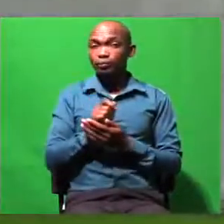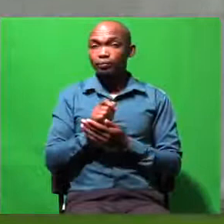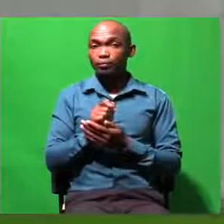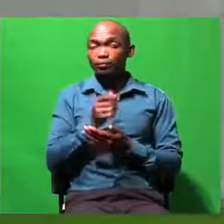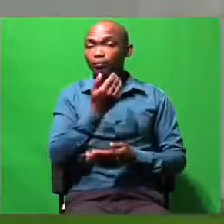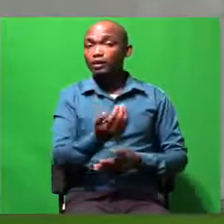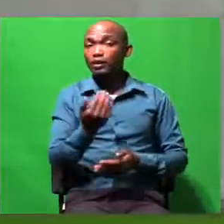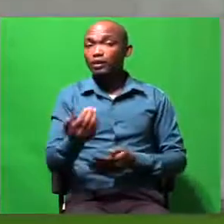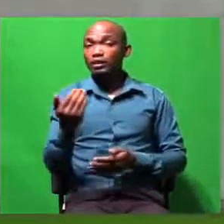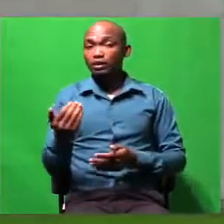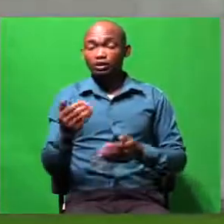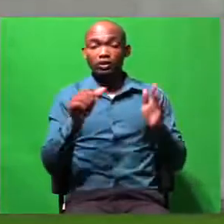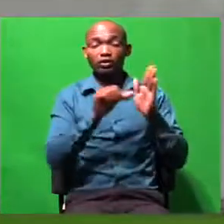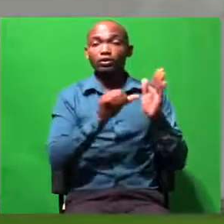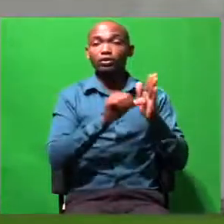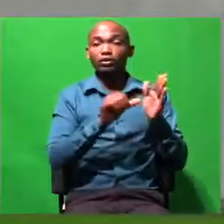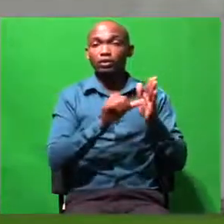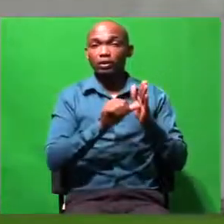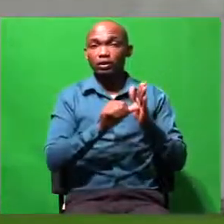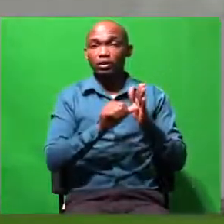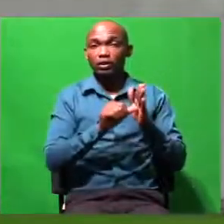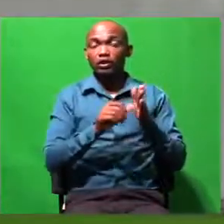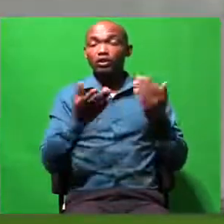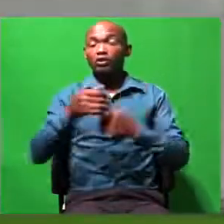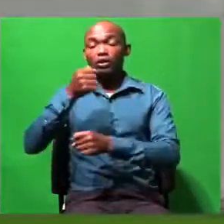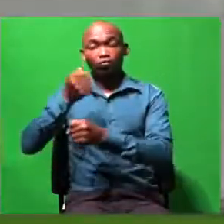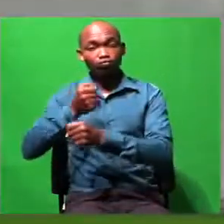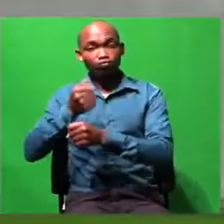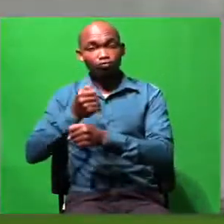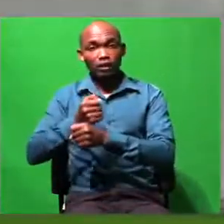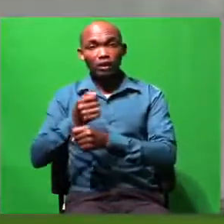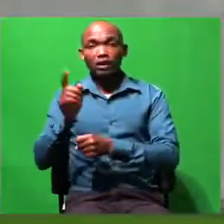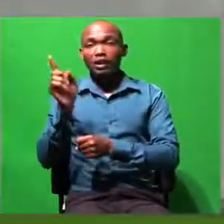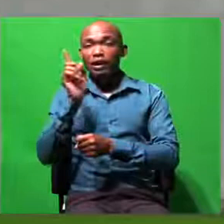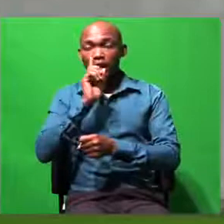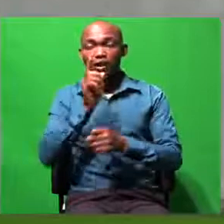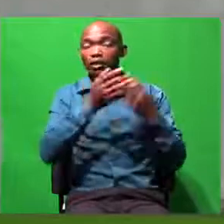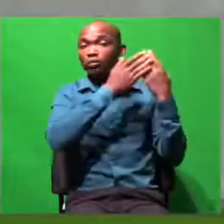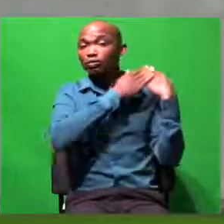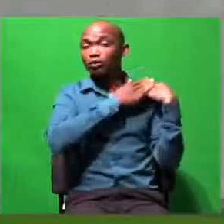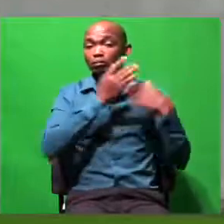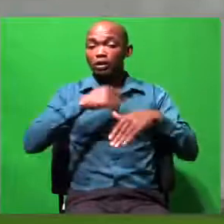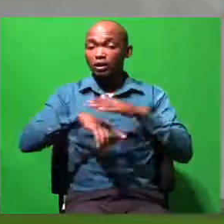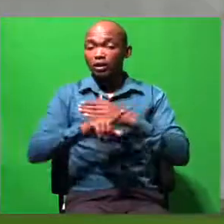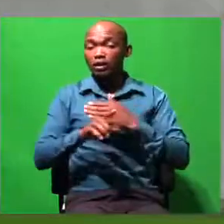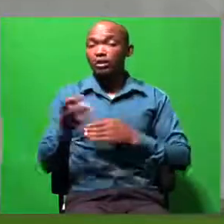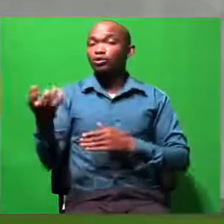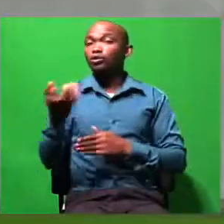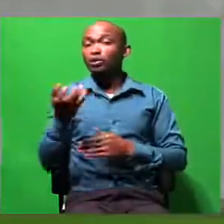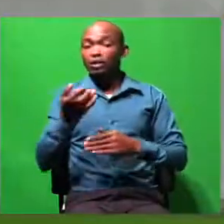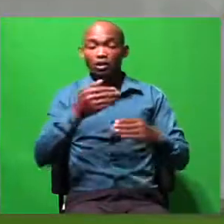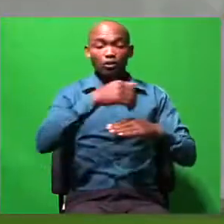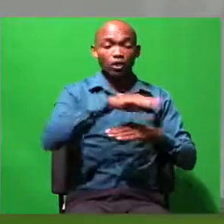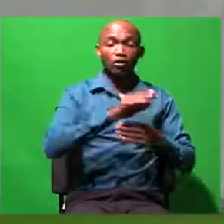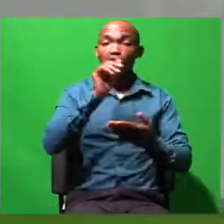a children or student, you can fulfill a lot of responsibilities in your communities, such as maybe you can go